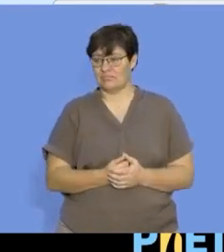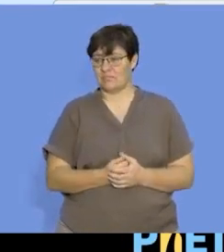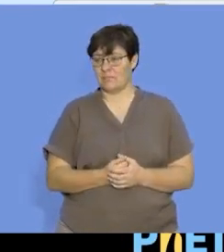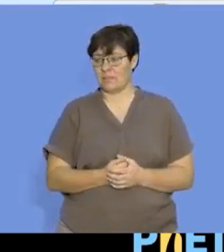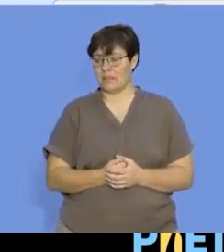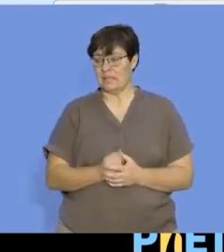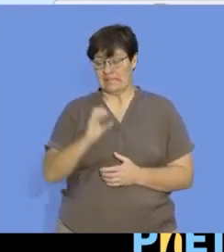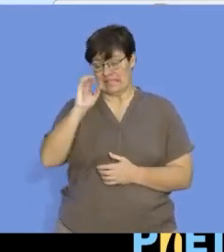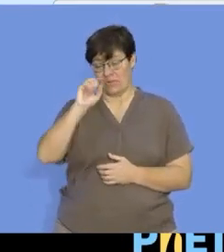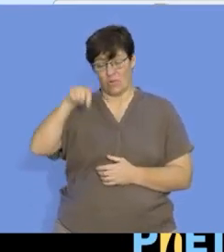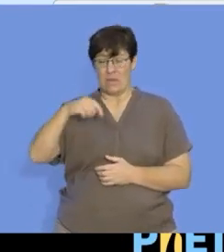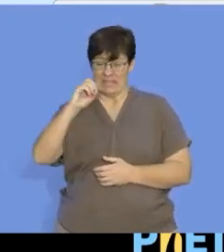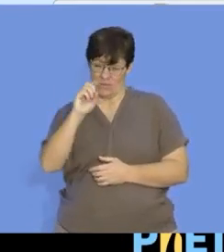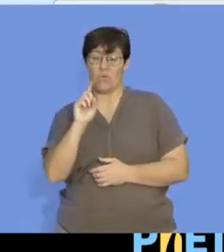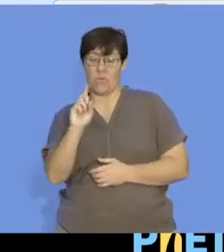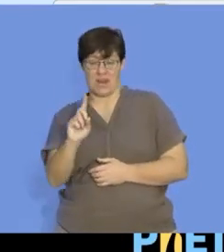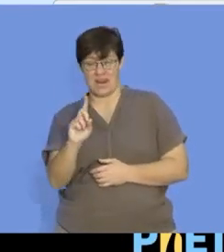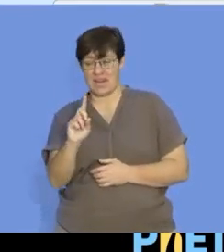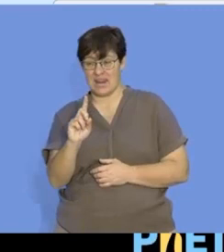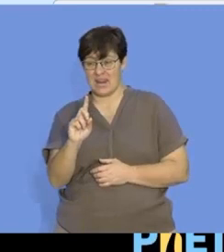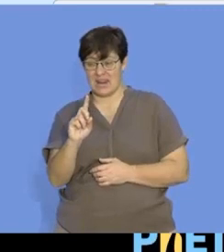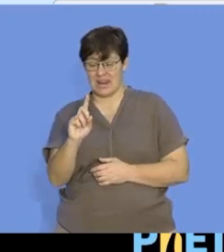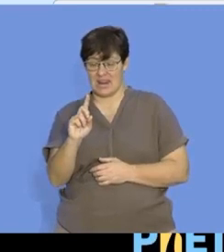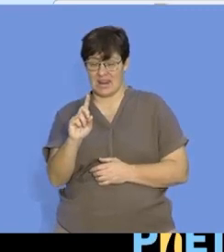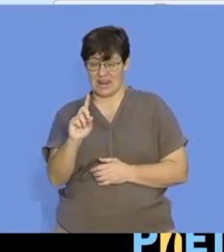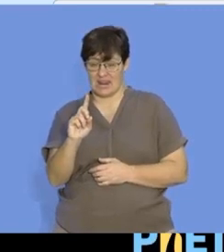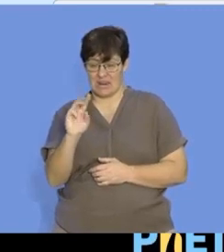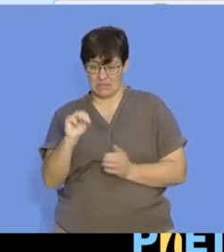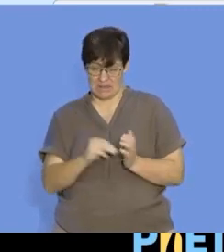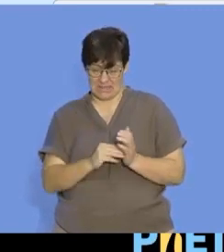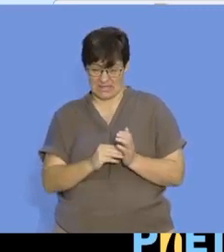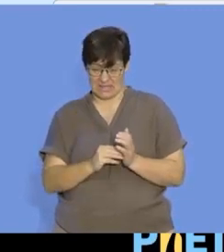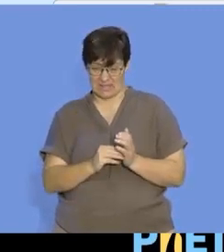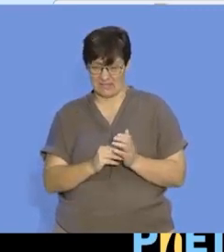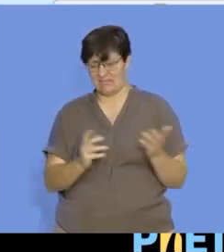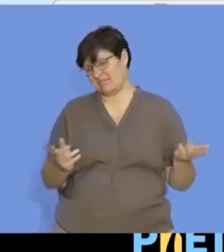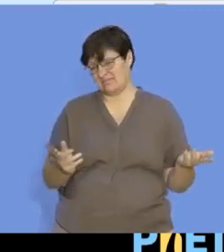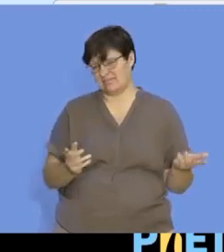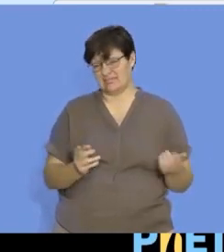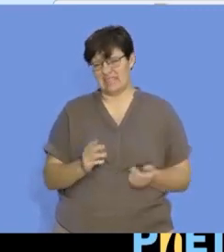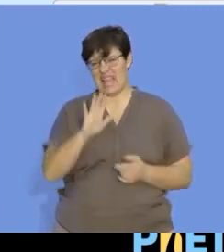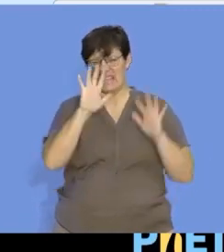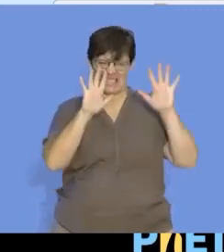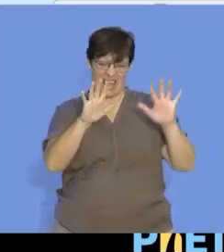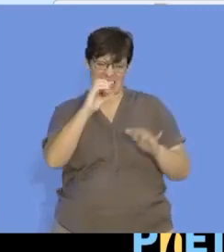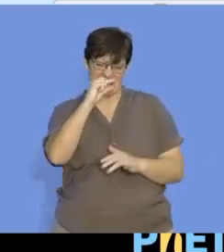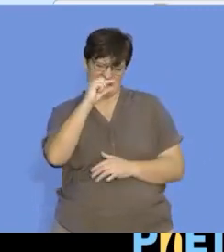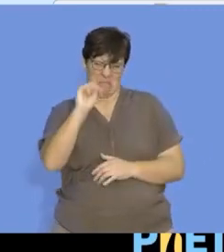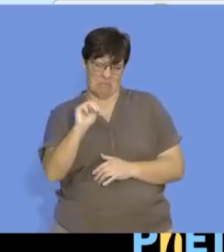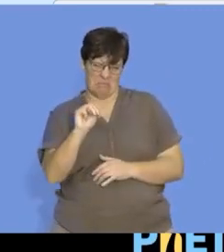but the skateboard is at a height of 0.01 meters. That's 10 centimeters off the